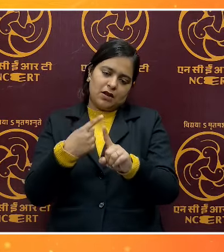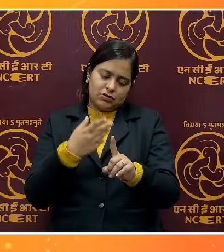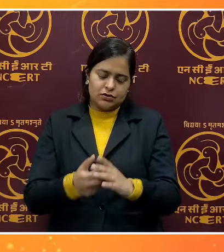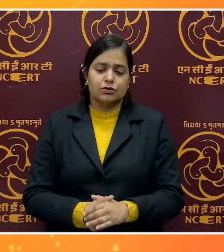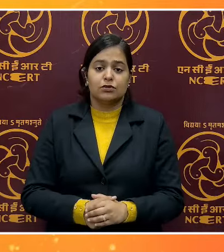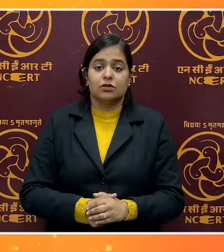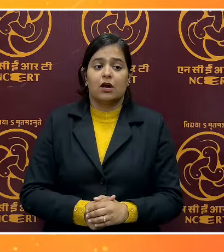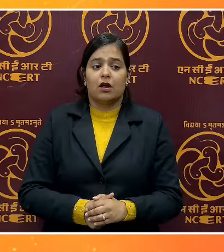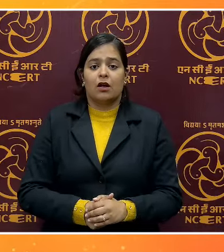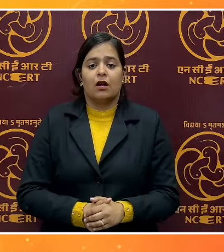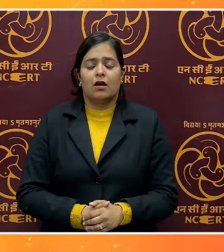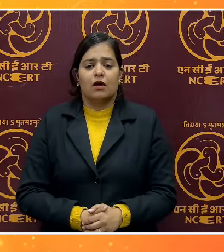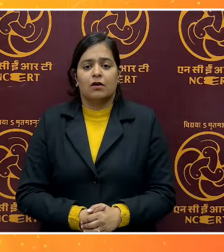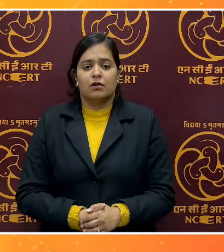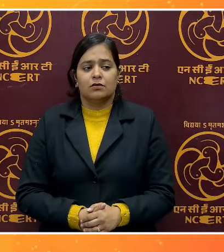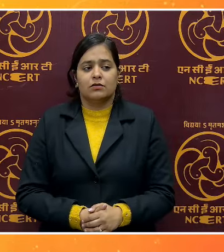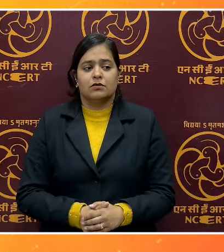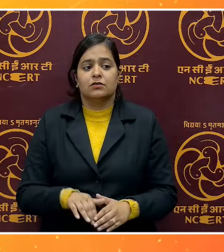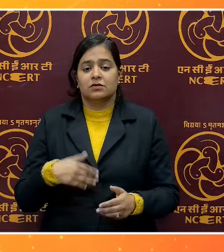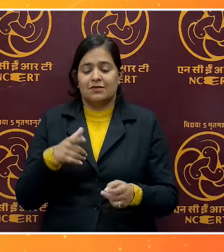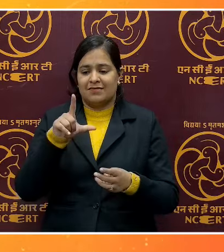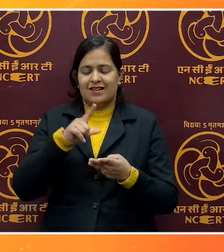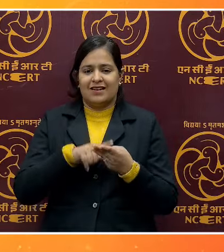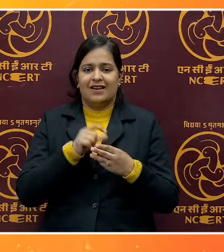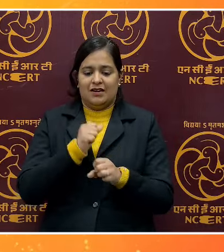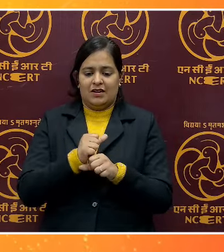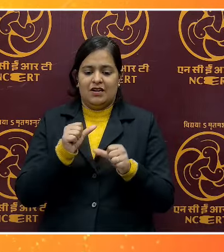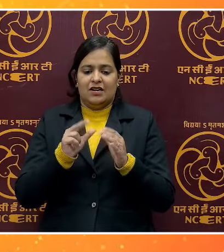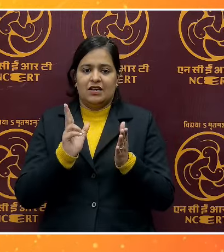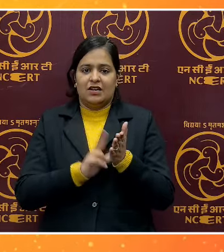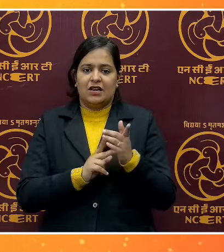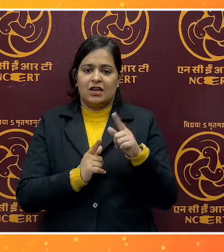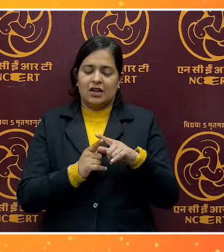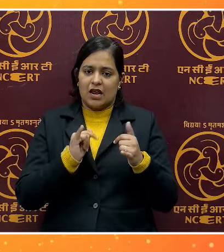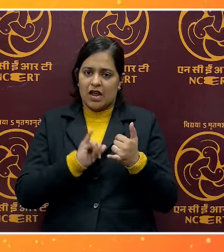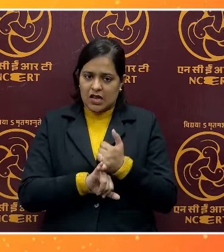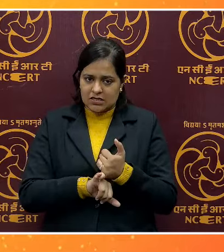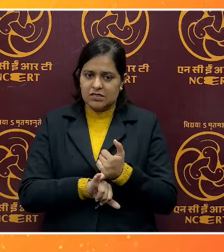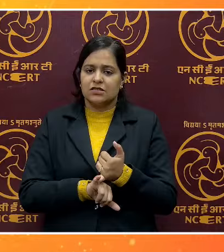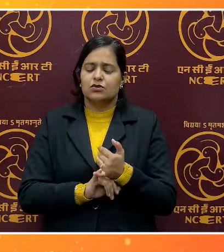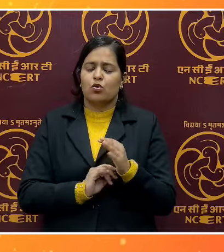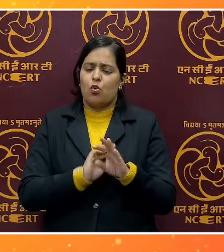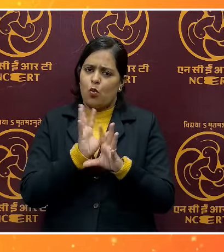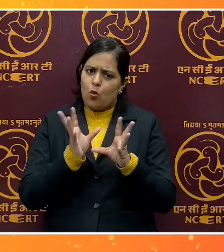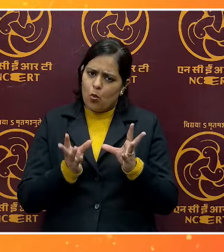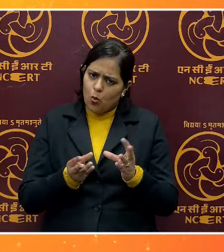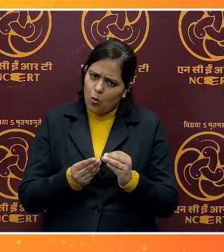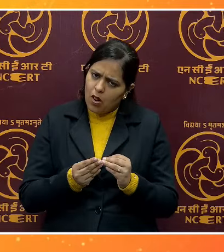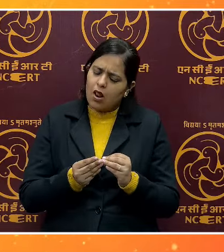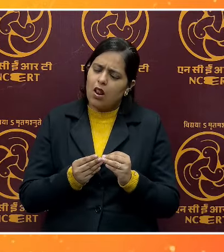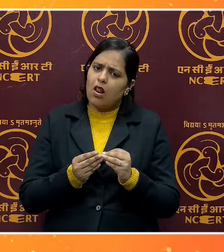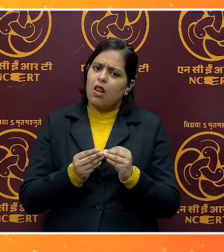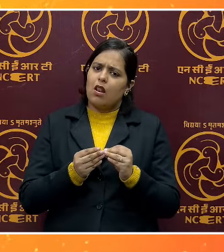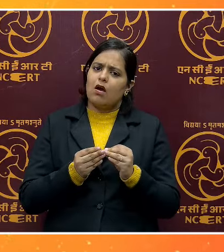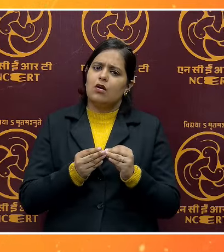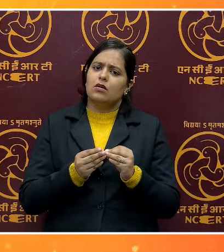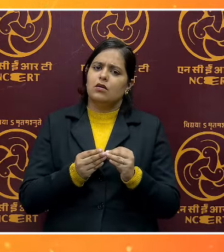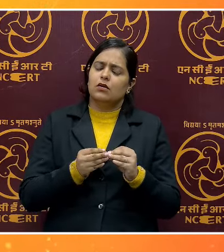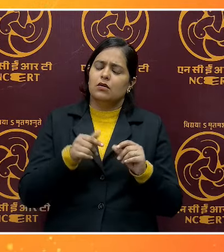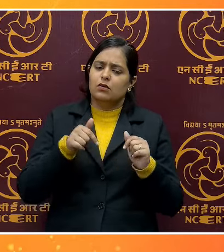the ligands which is coordinating to inside the coordination sphere to be written as dark